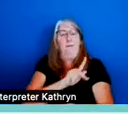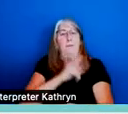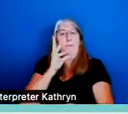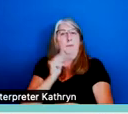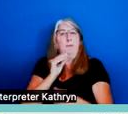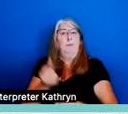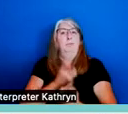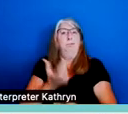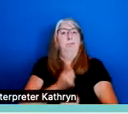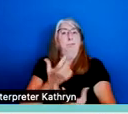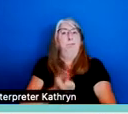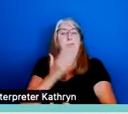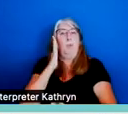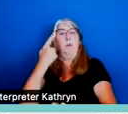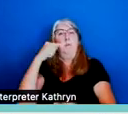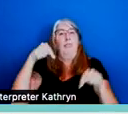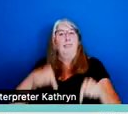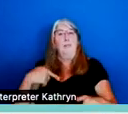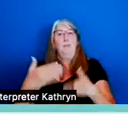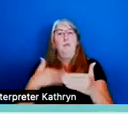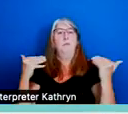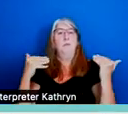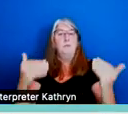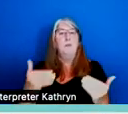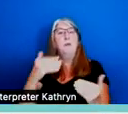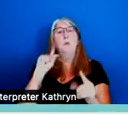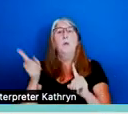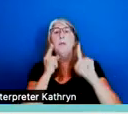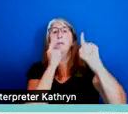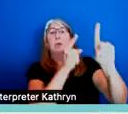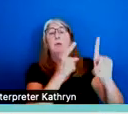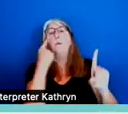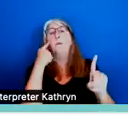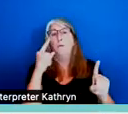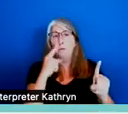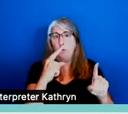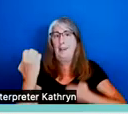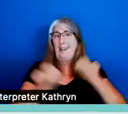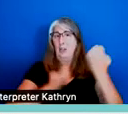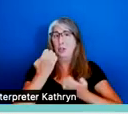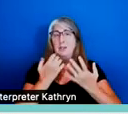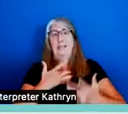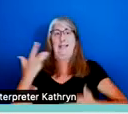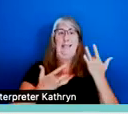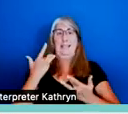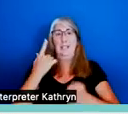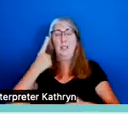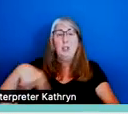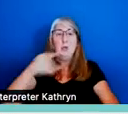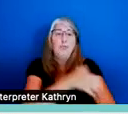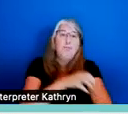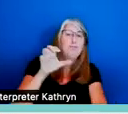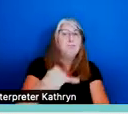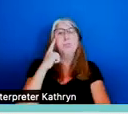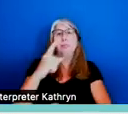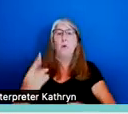experiences in the movement and with the hope and desire of re-energizing and inspiring you to continue